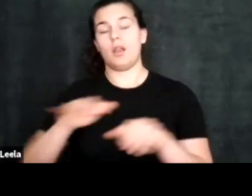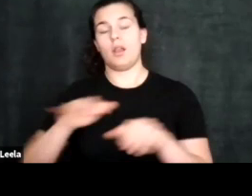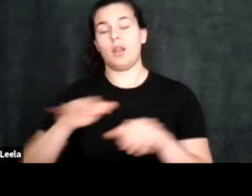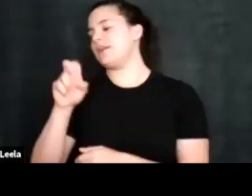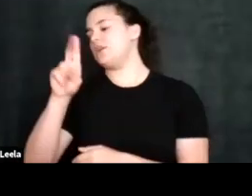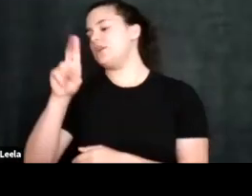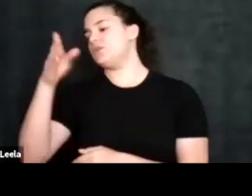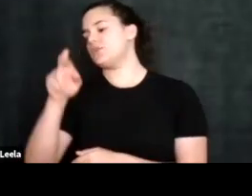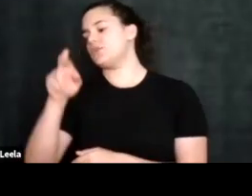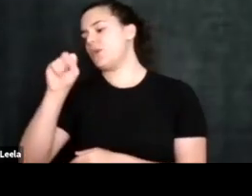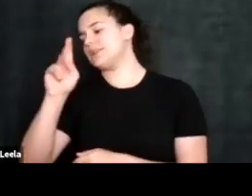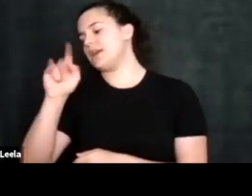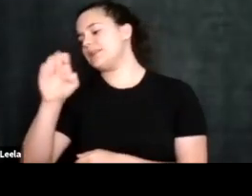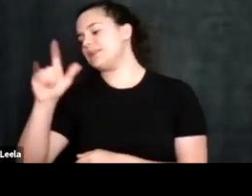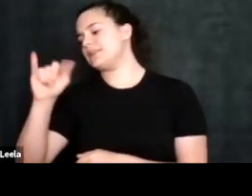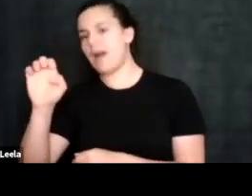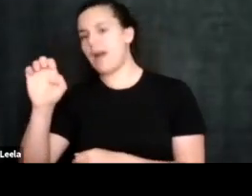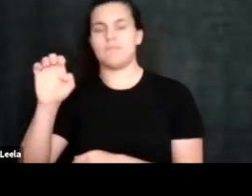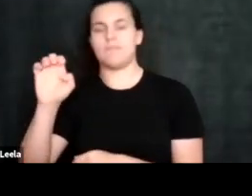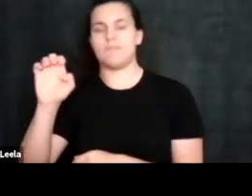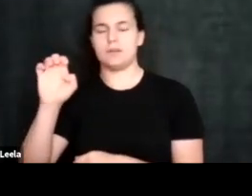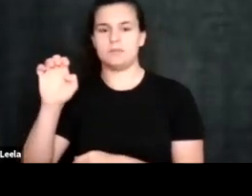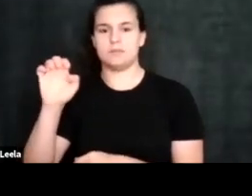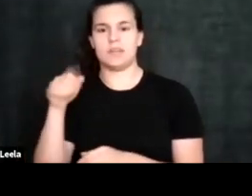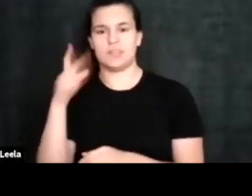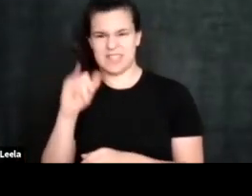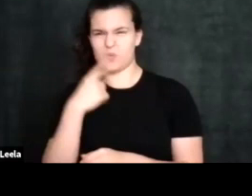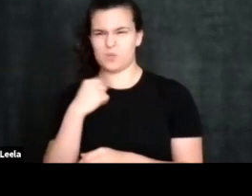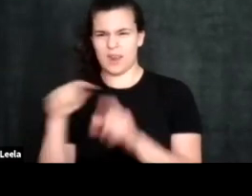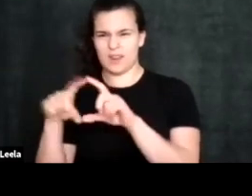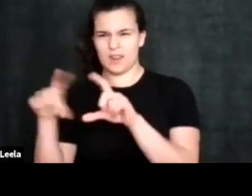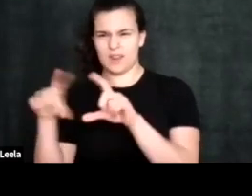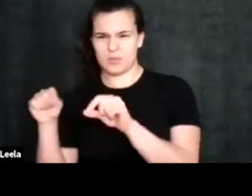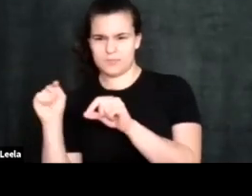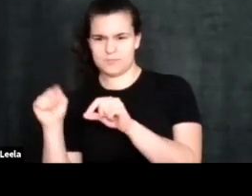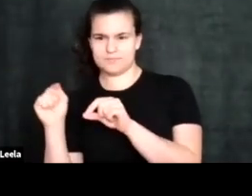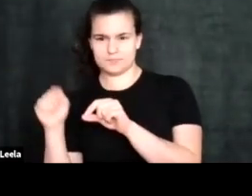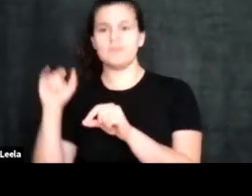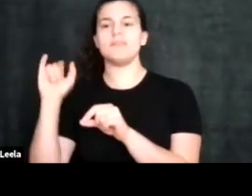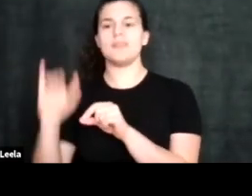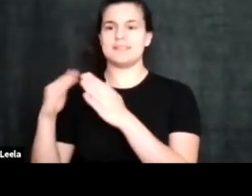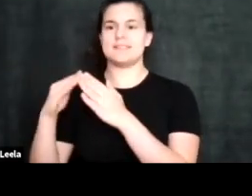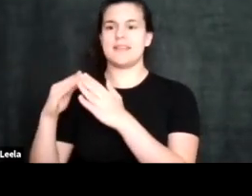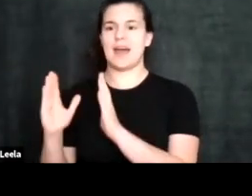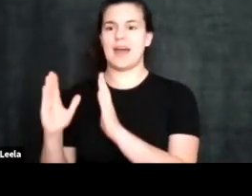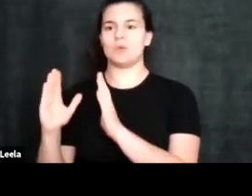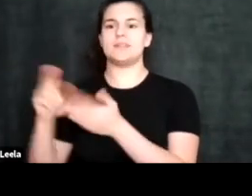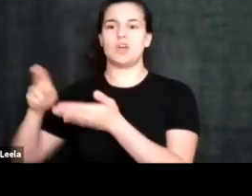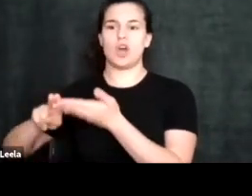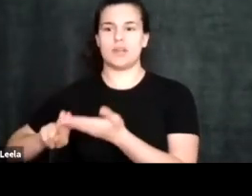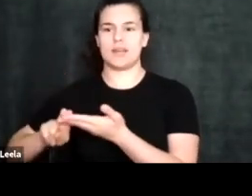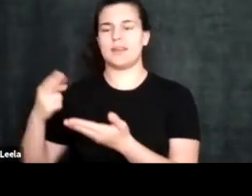lamar.edu/residencelife, and you'll click on this red Stars portal housing contract, and you'll log in with your